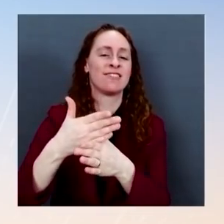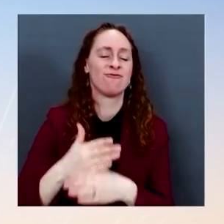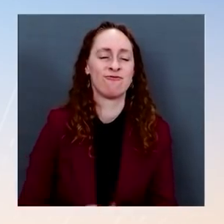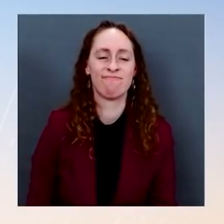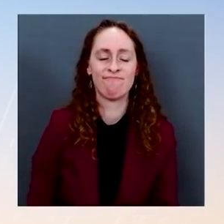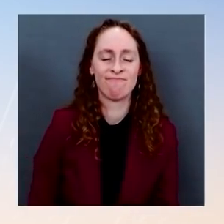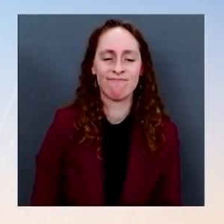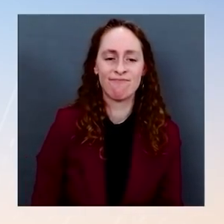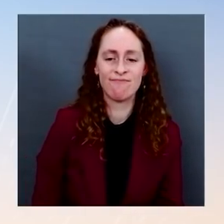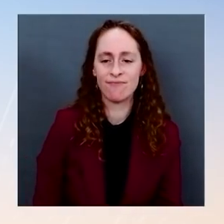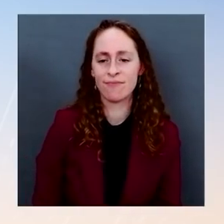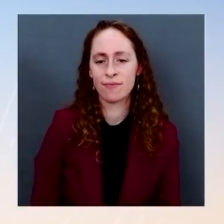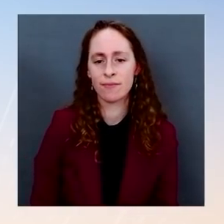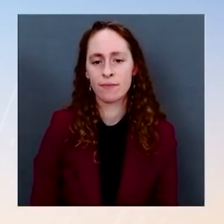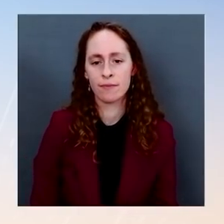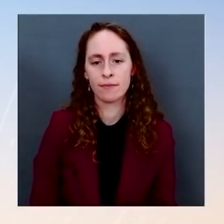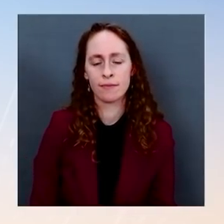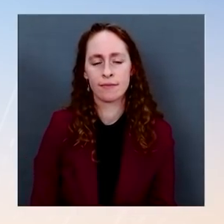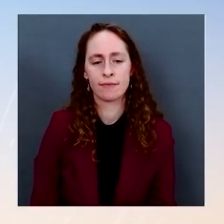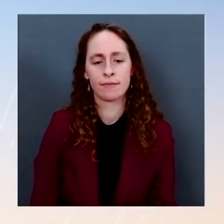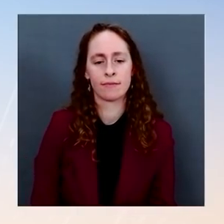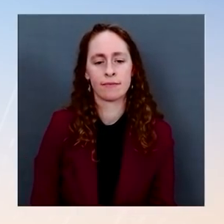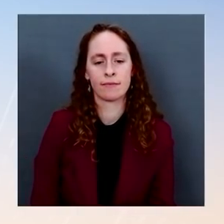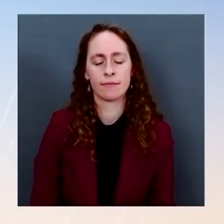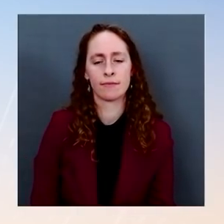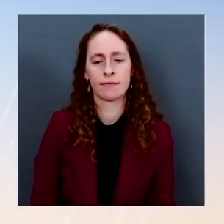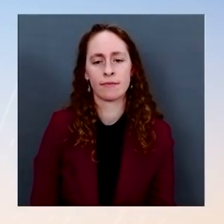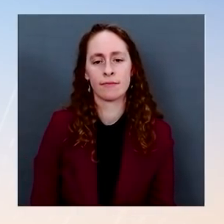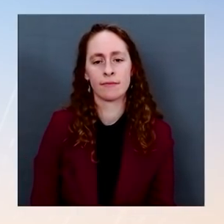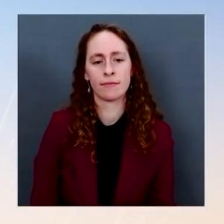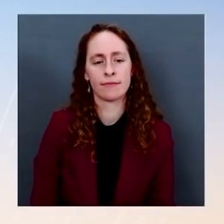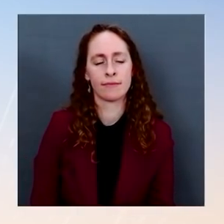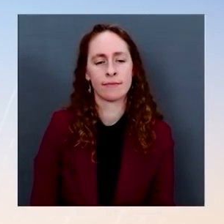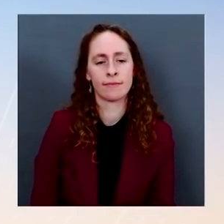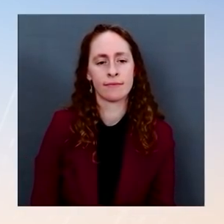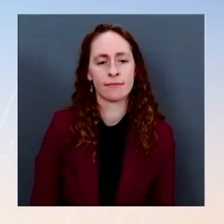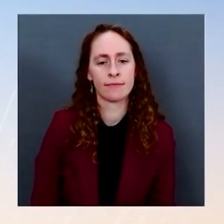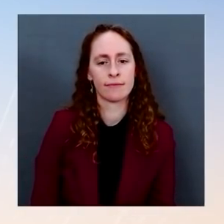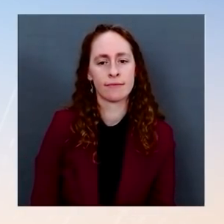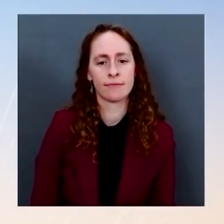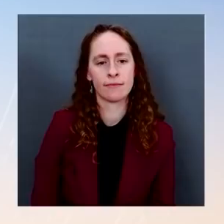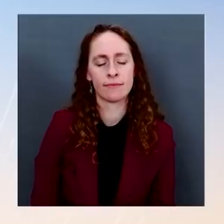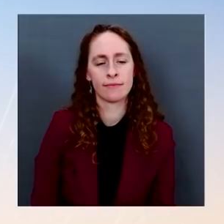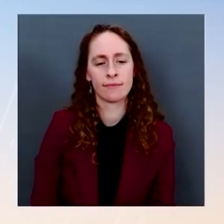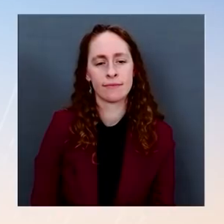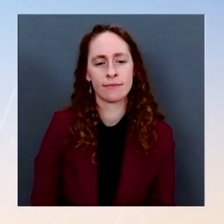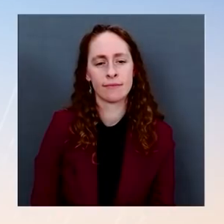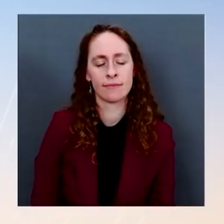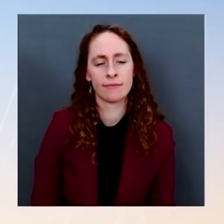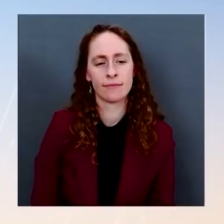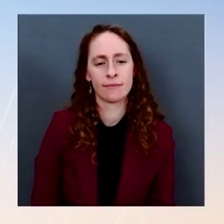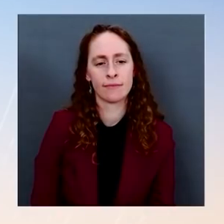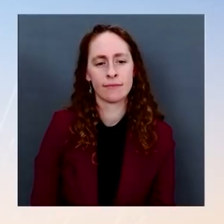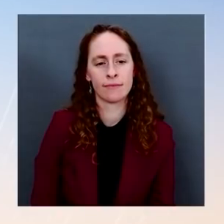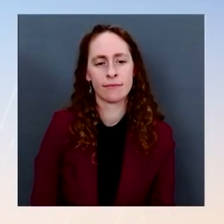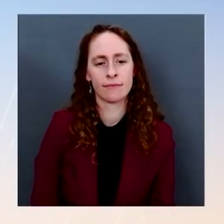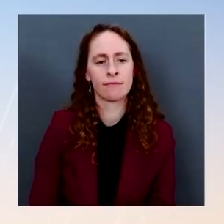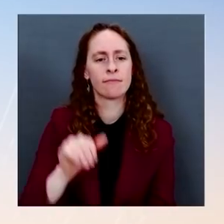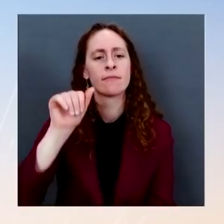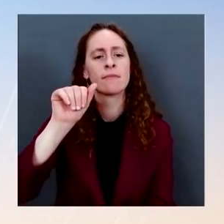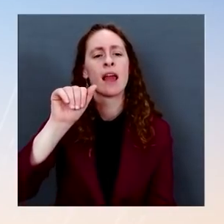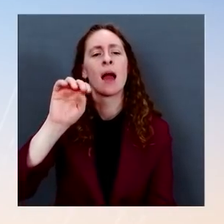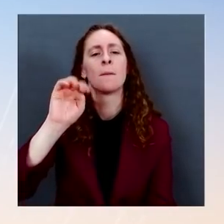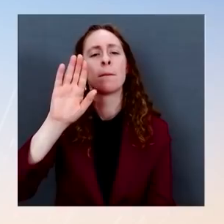Afghanistan, Japan holds 50,000 American troops, the largest in the world. There's a concern as to